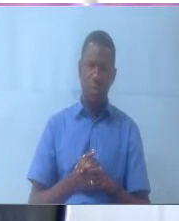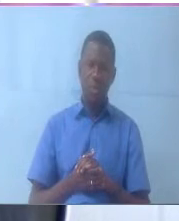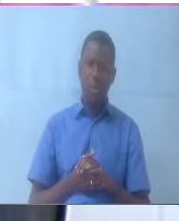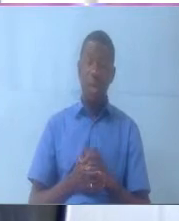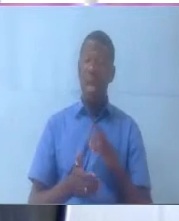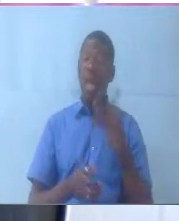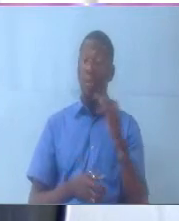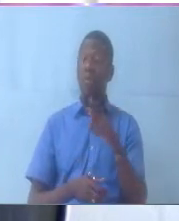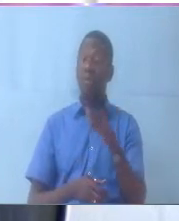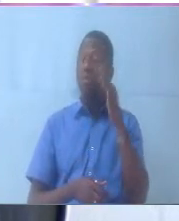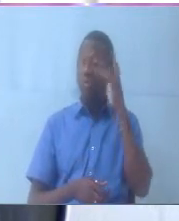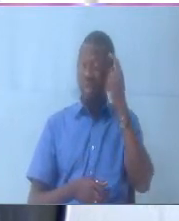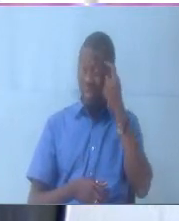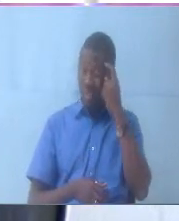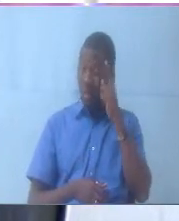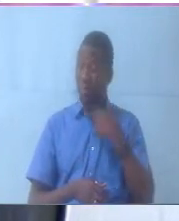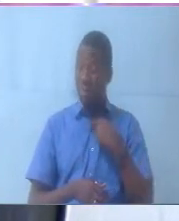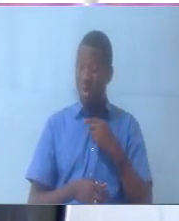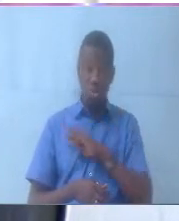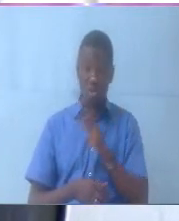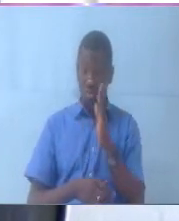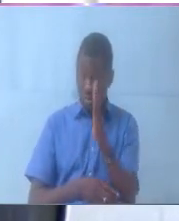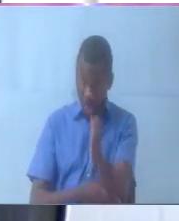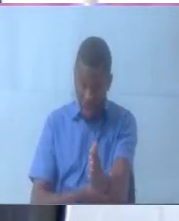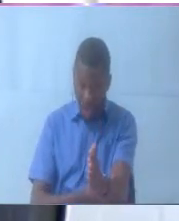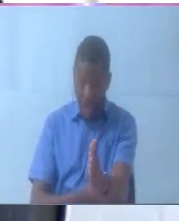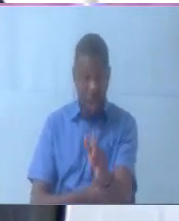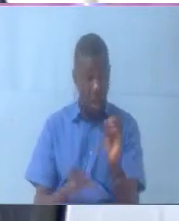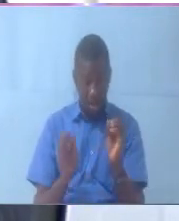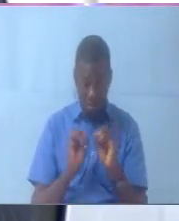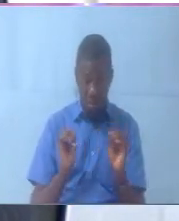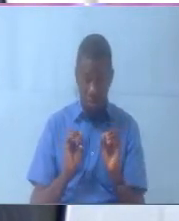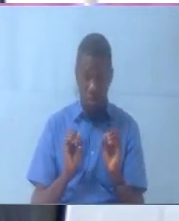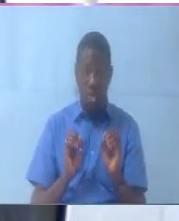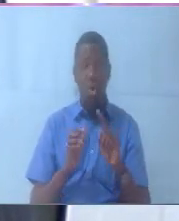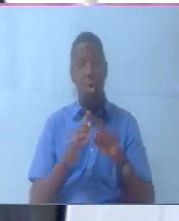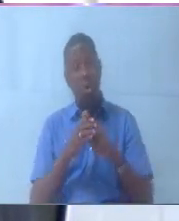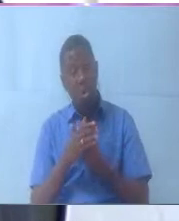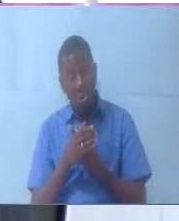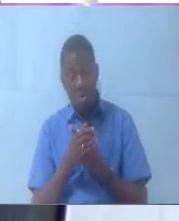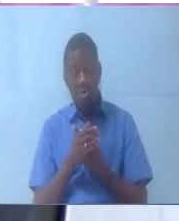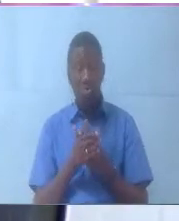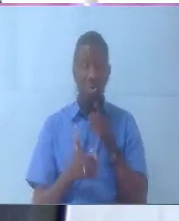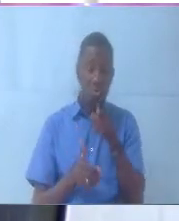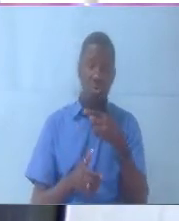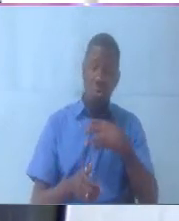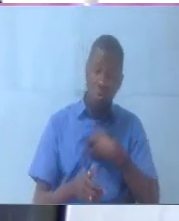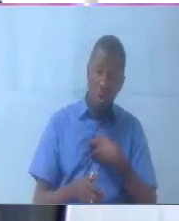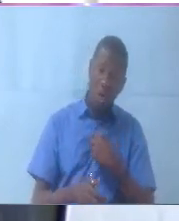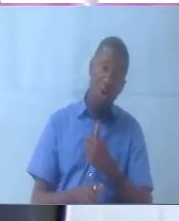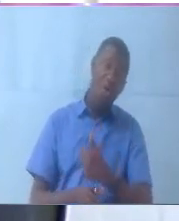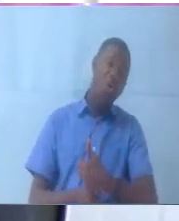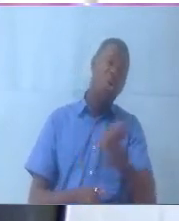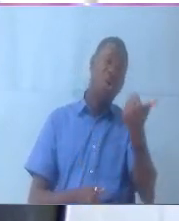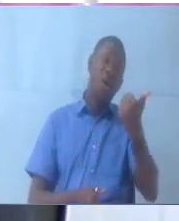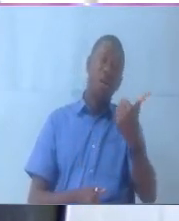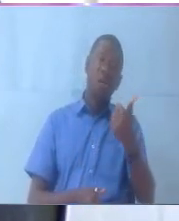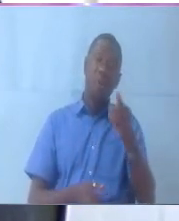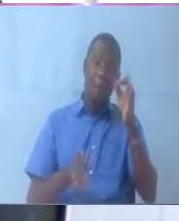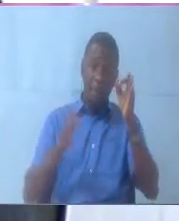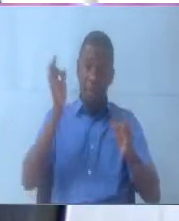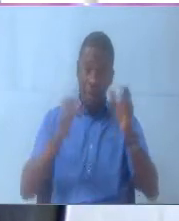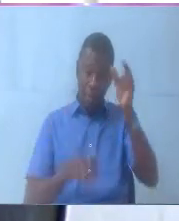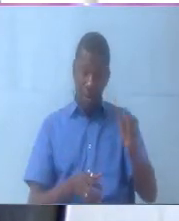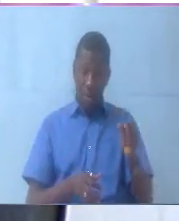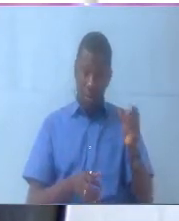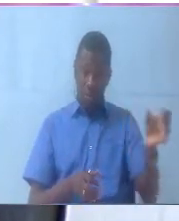Nali amira ko nteman tiling alife or you want another magistrate to handle that matter, wala alilafta magistrate do na kito